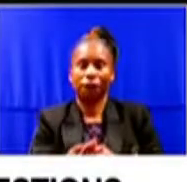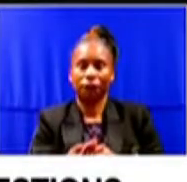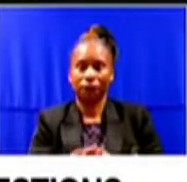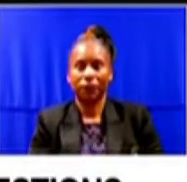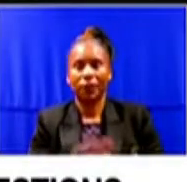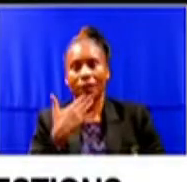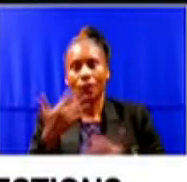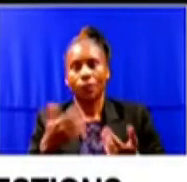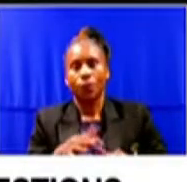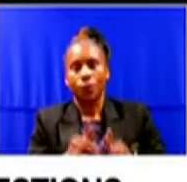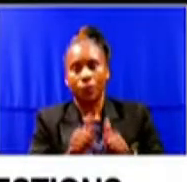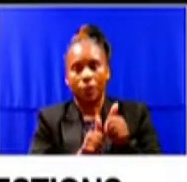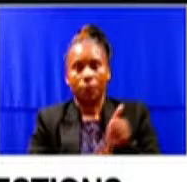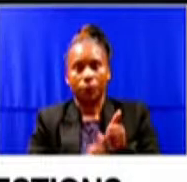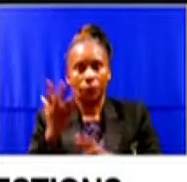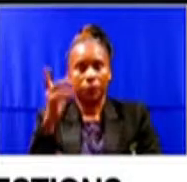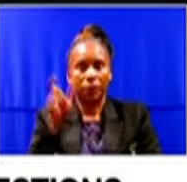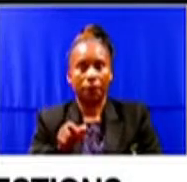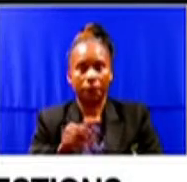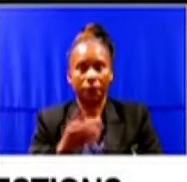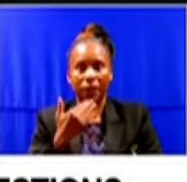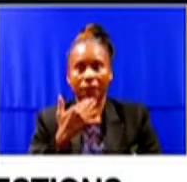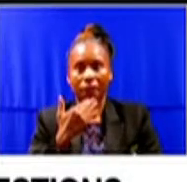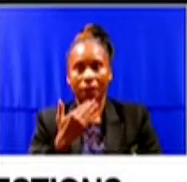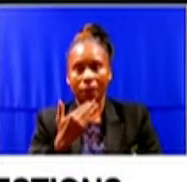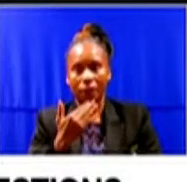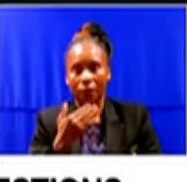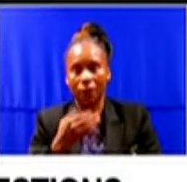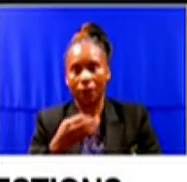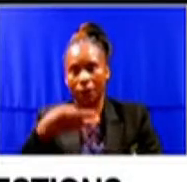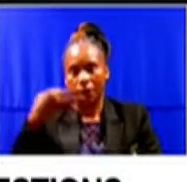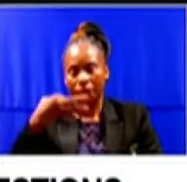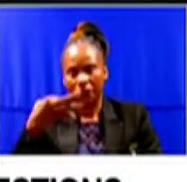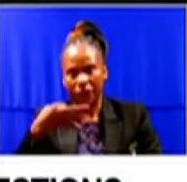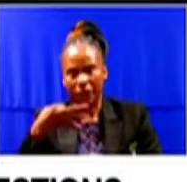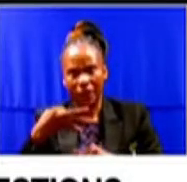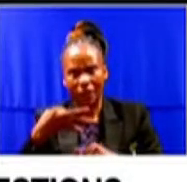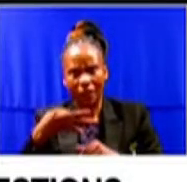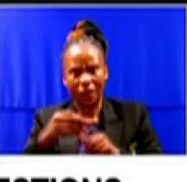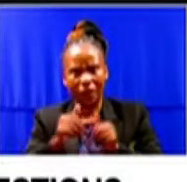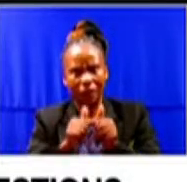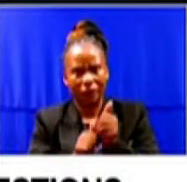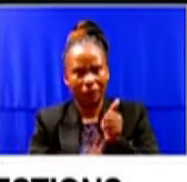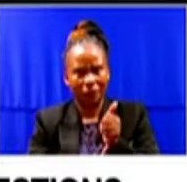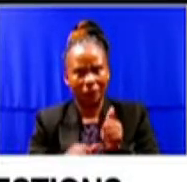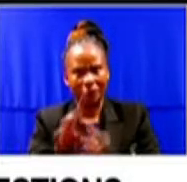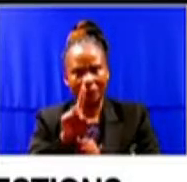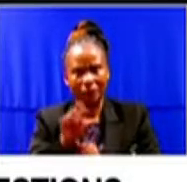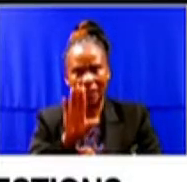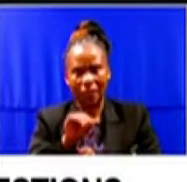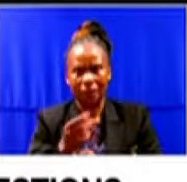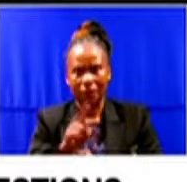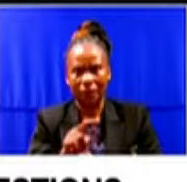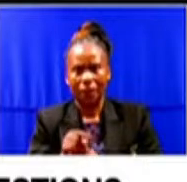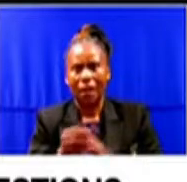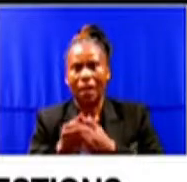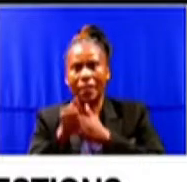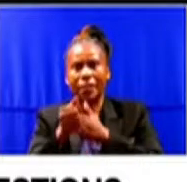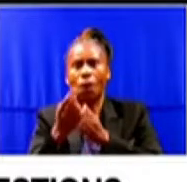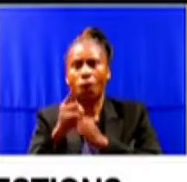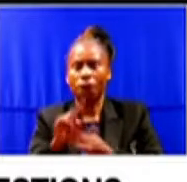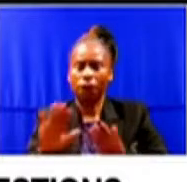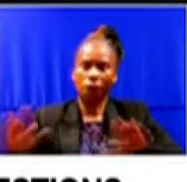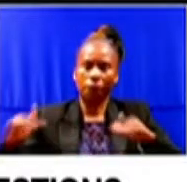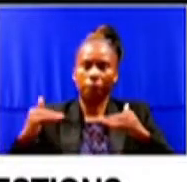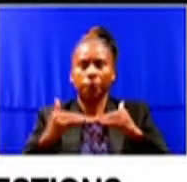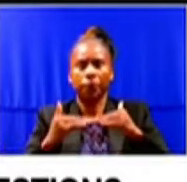President. The third supplementary is asked by the Leader of the Opposition. Mr. President, history